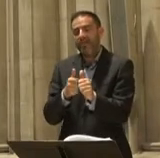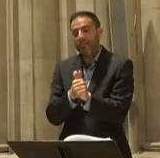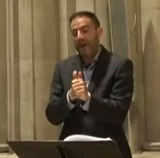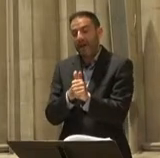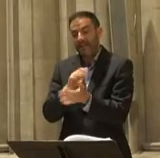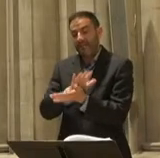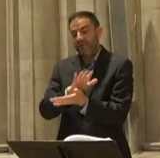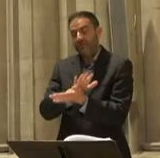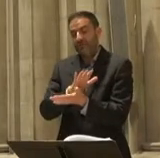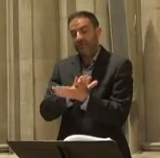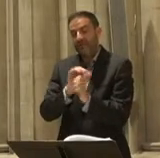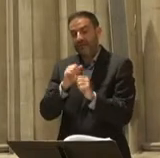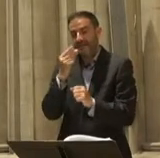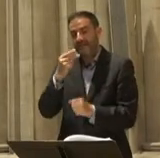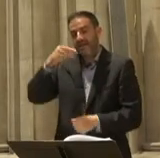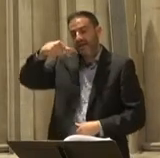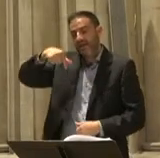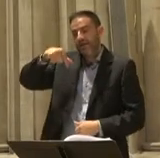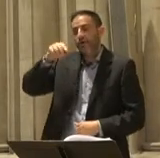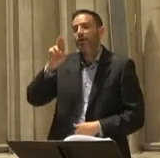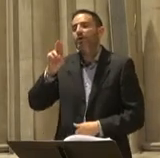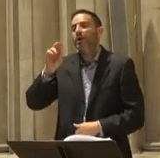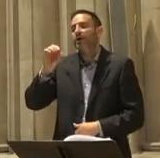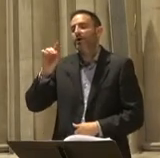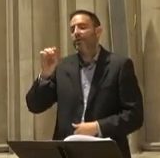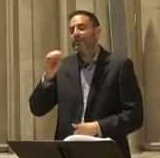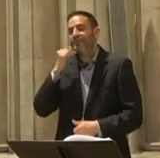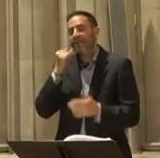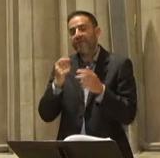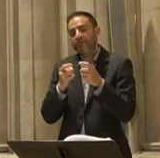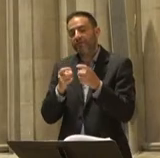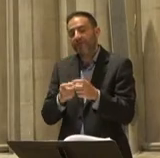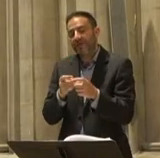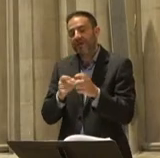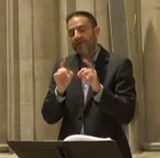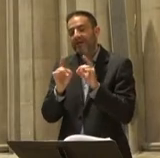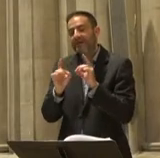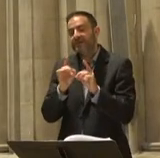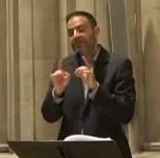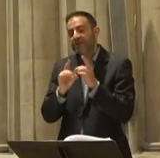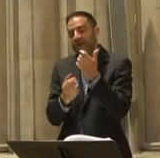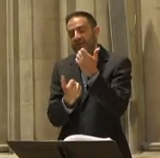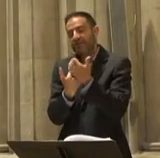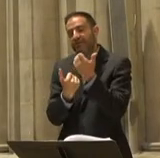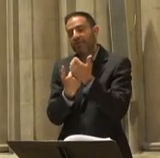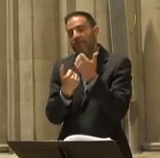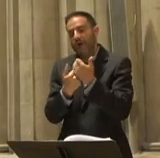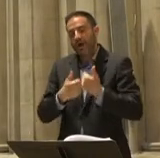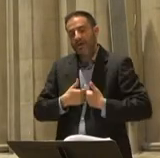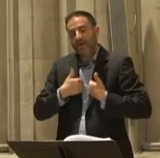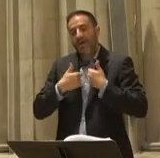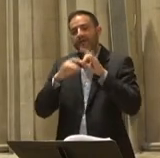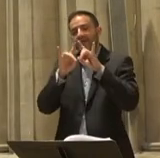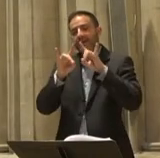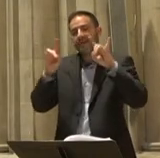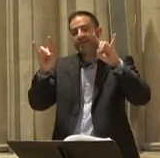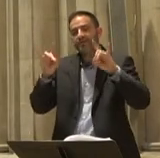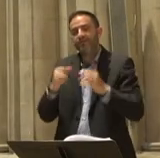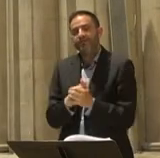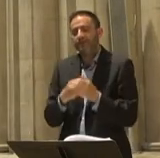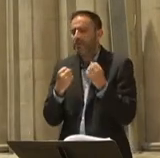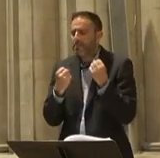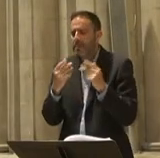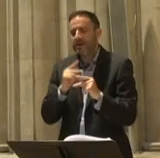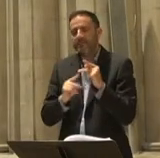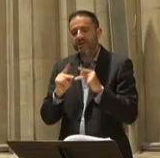bulletin, you will find a QR code if you would rather give digitally in support of the life of the cathedral. So many